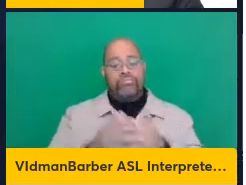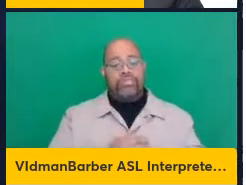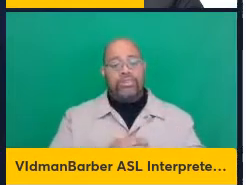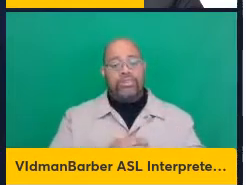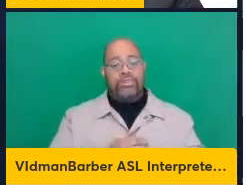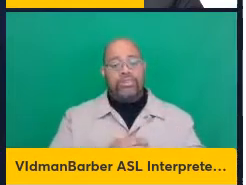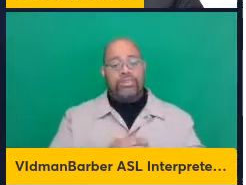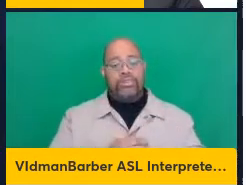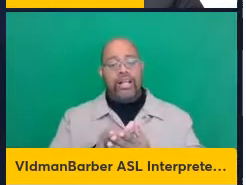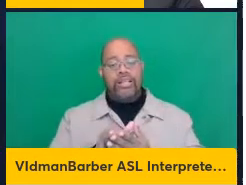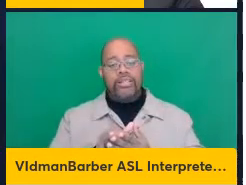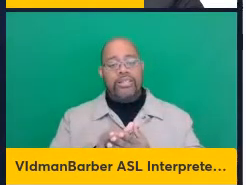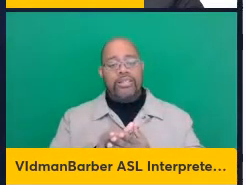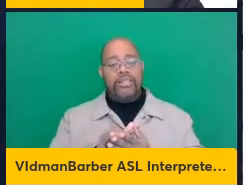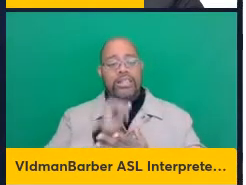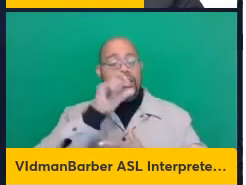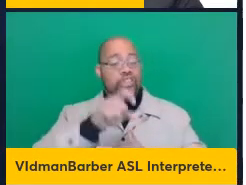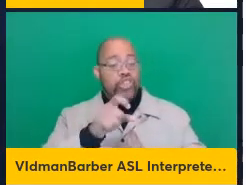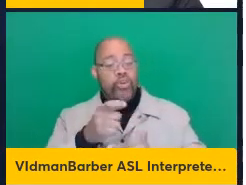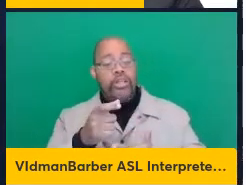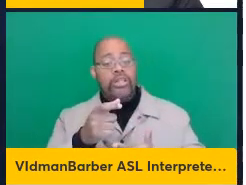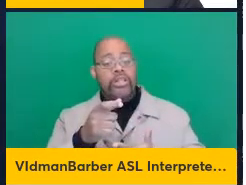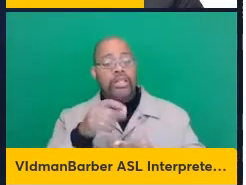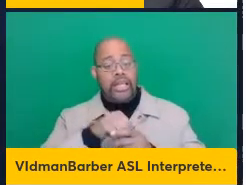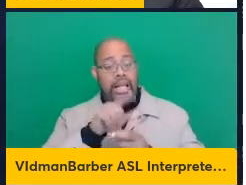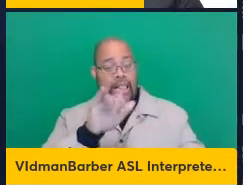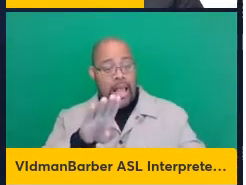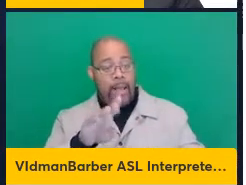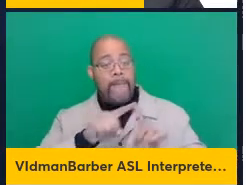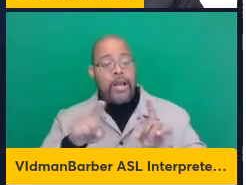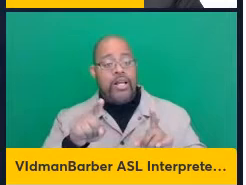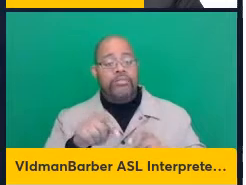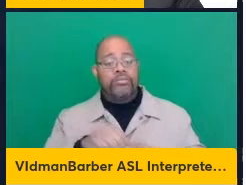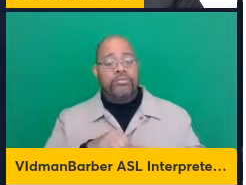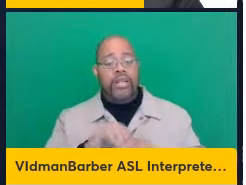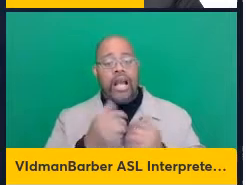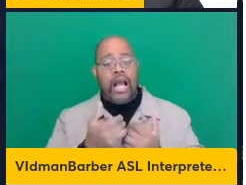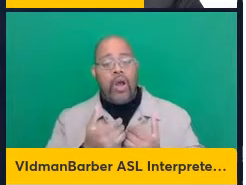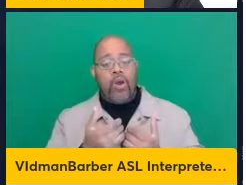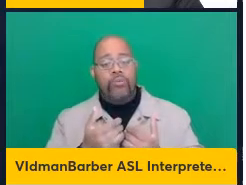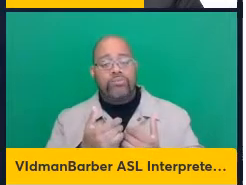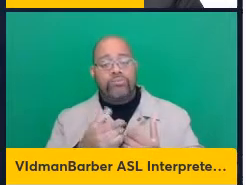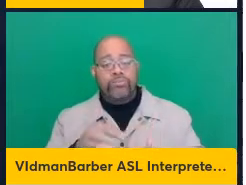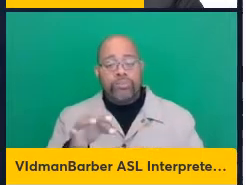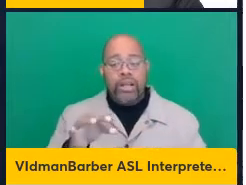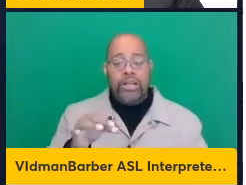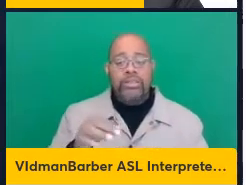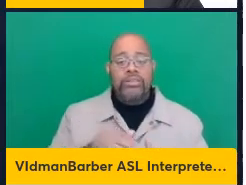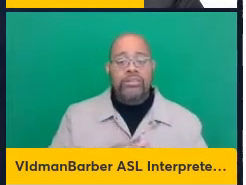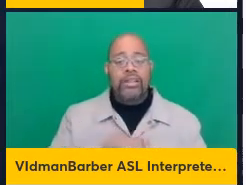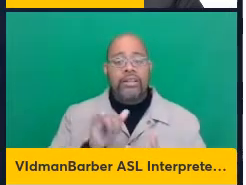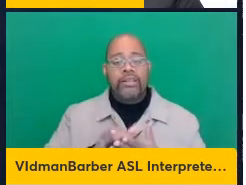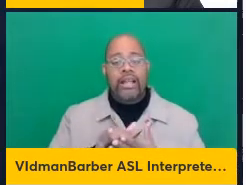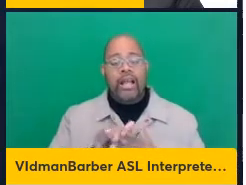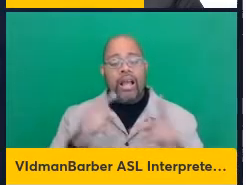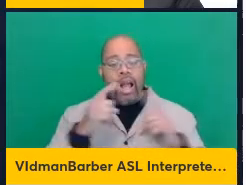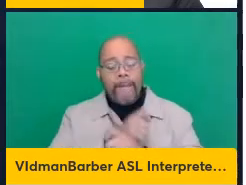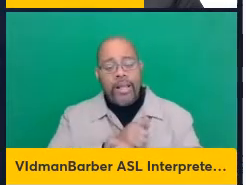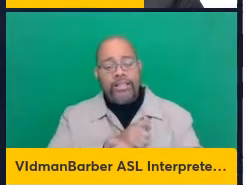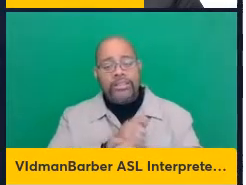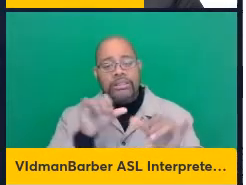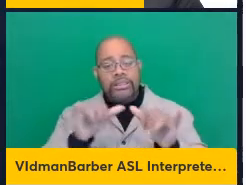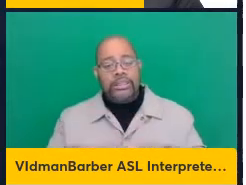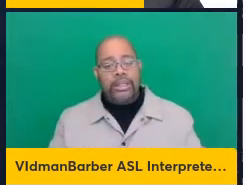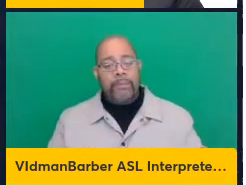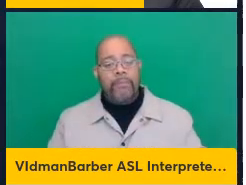not necessarily in the laboratory, but how to navigate a very complex system